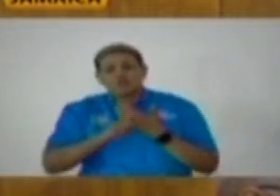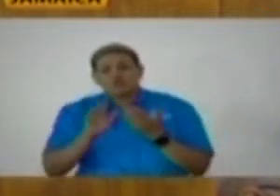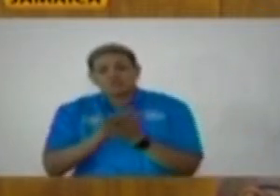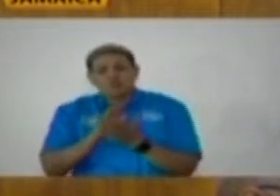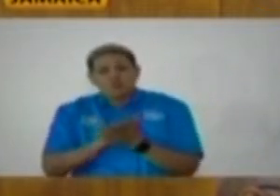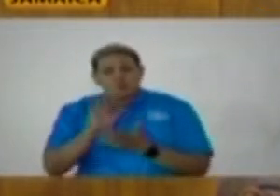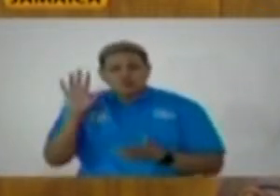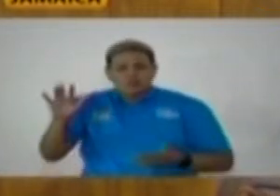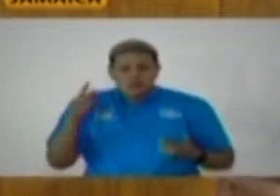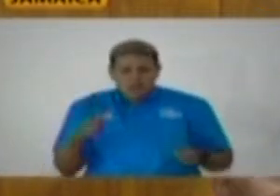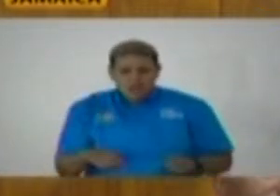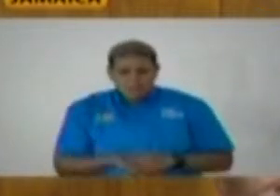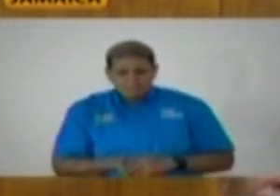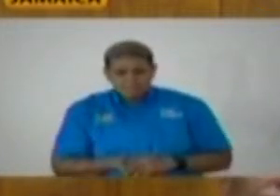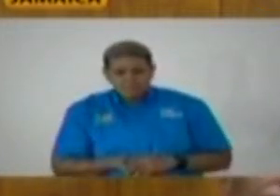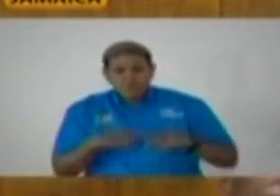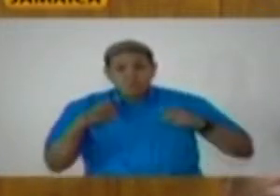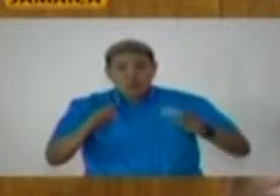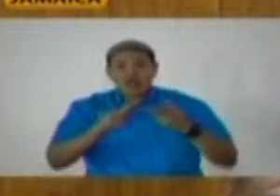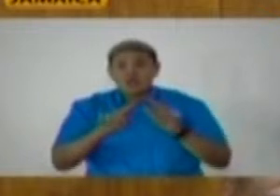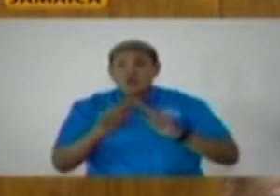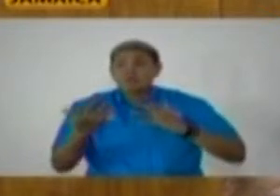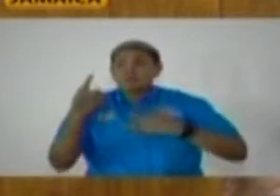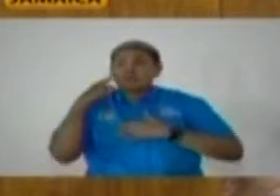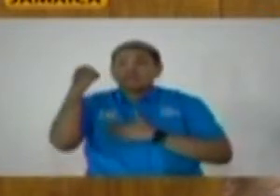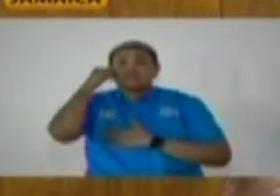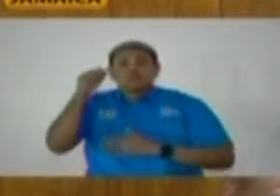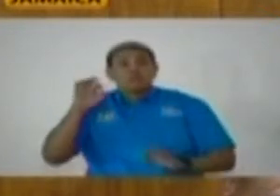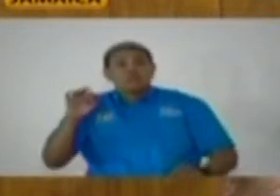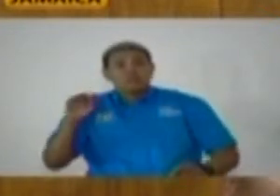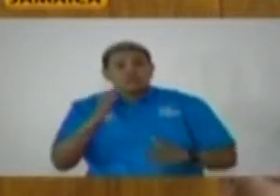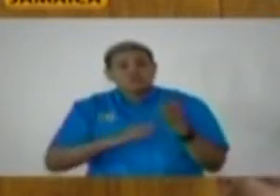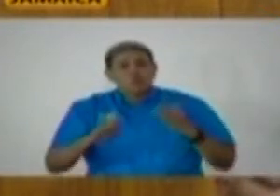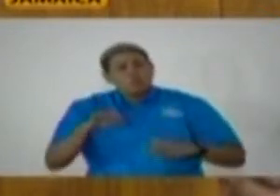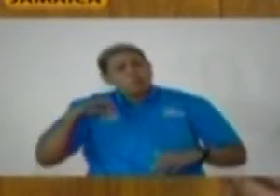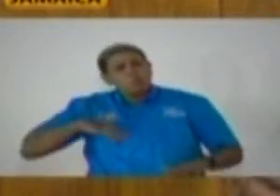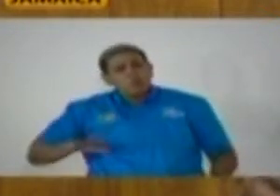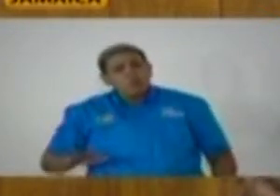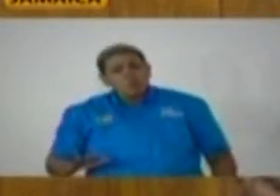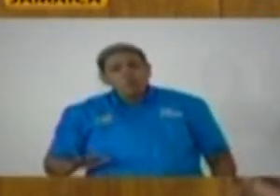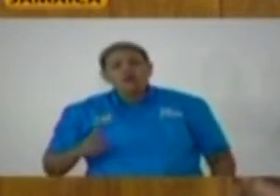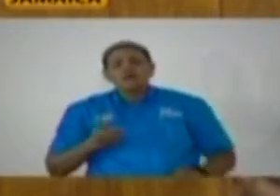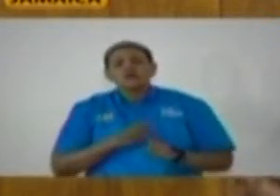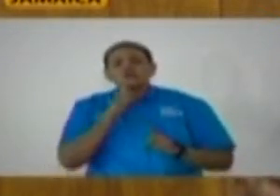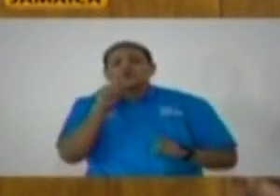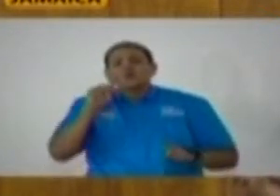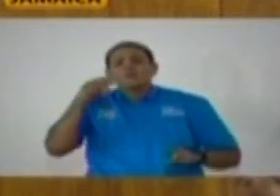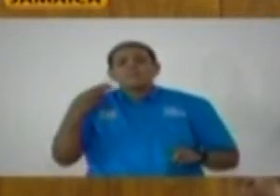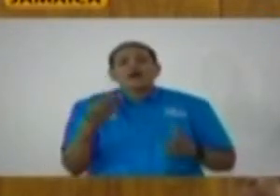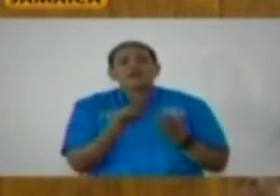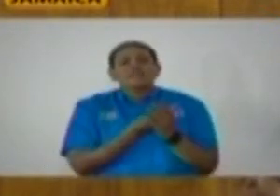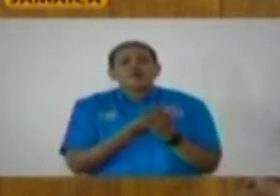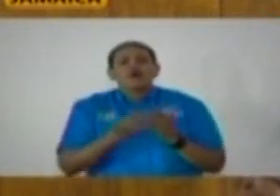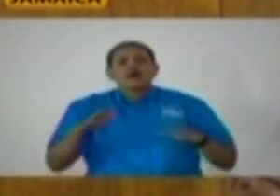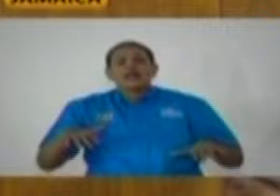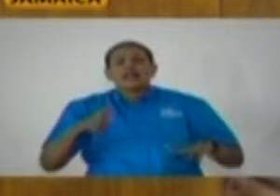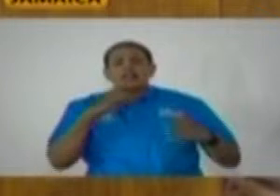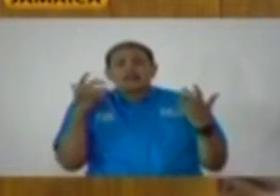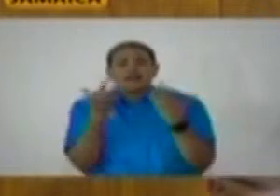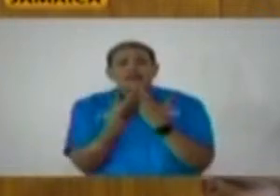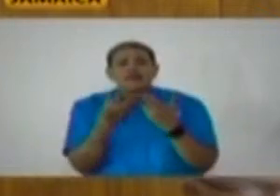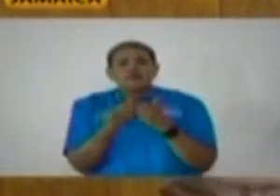schools. While the number may sound impressive to some, Madam Speaker, the truth is that PATH funds have not kept pace with